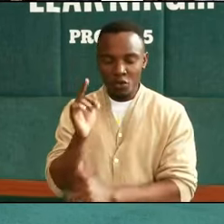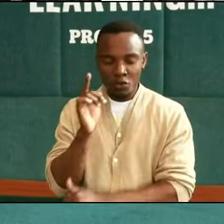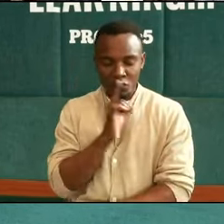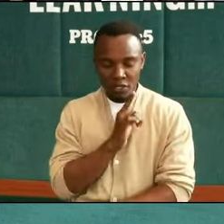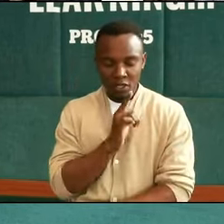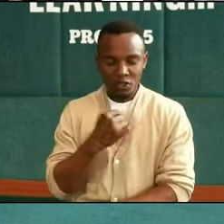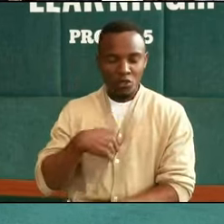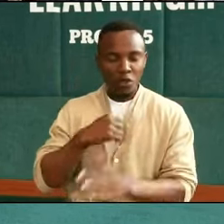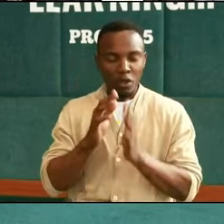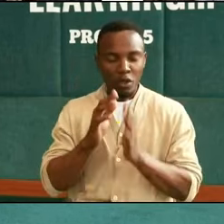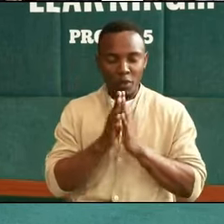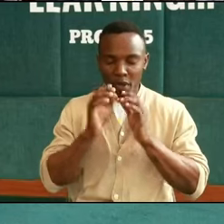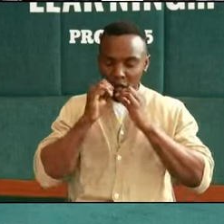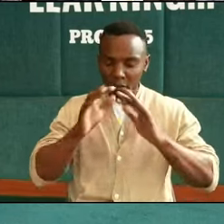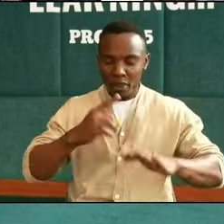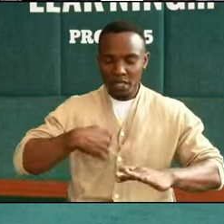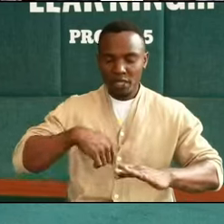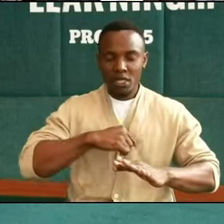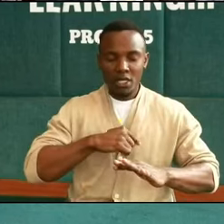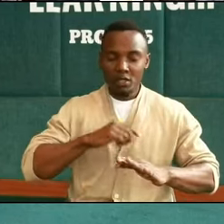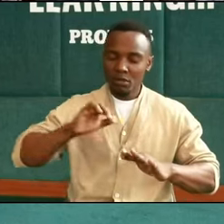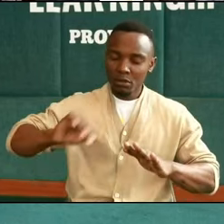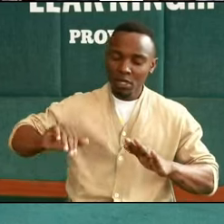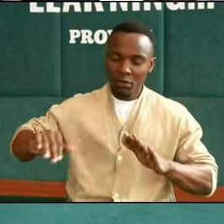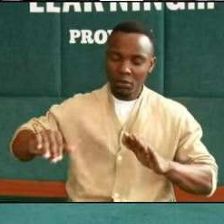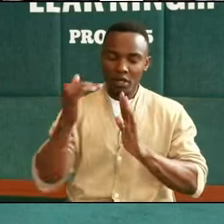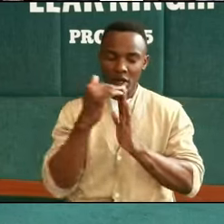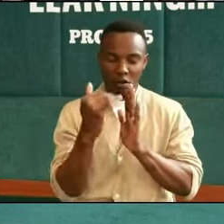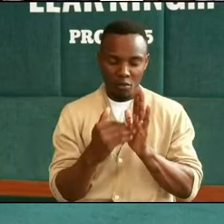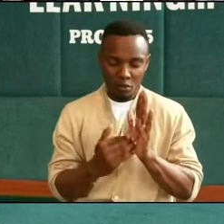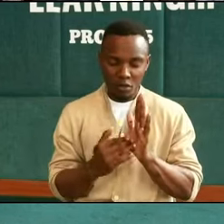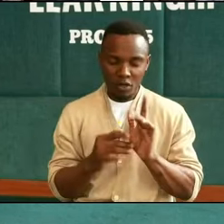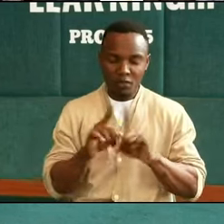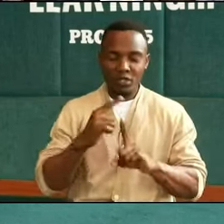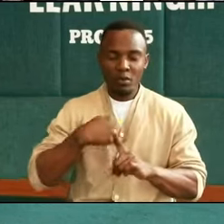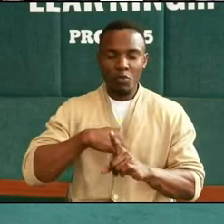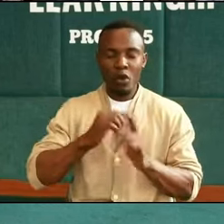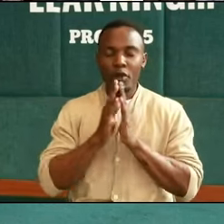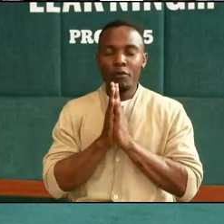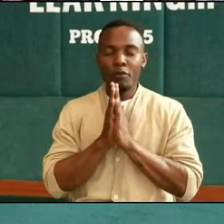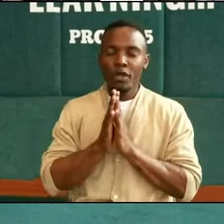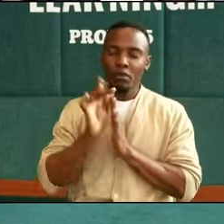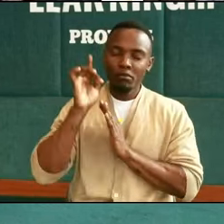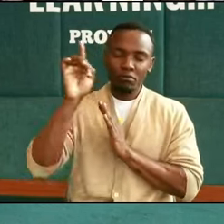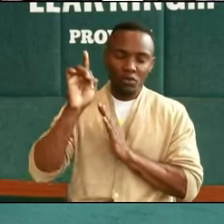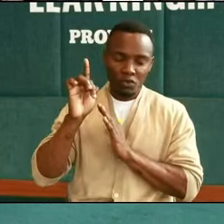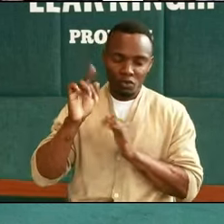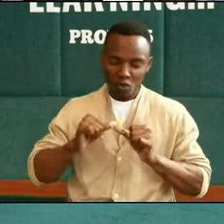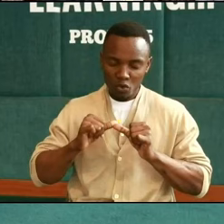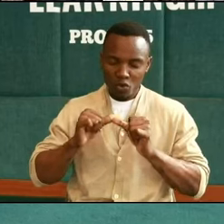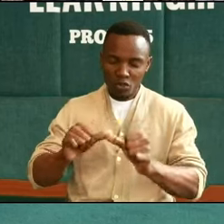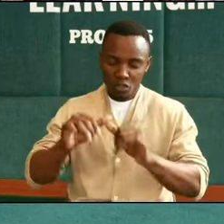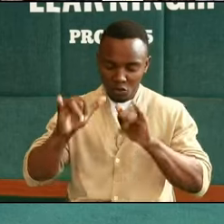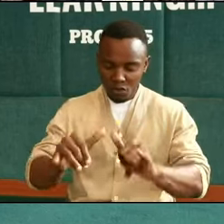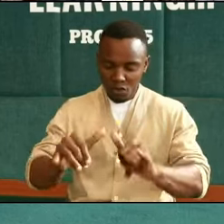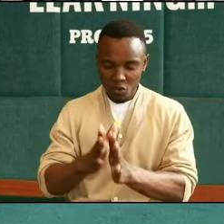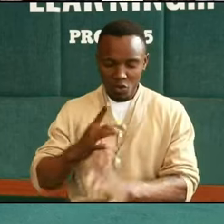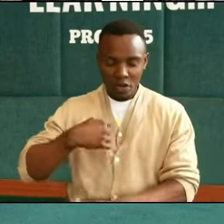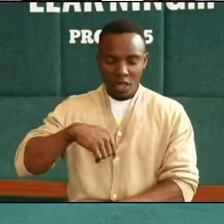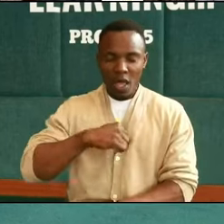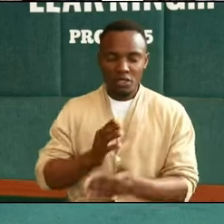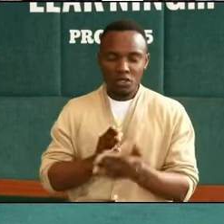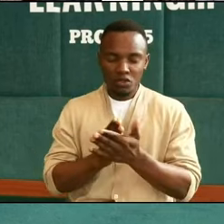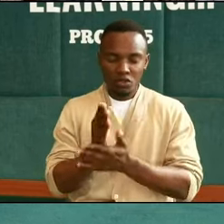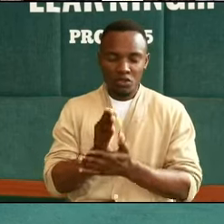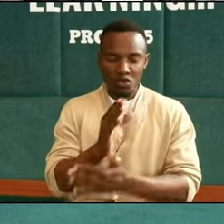pray that you may bless us for the remaining parts of the programs, and we pray that you may continue walking with us in this Christian journey,